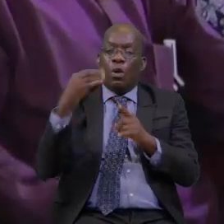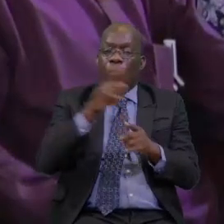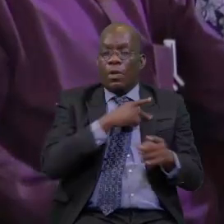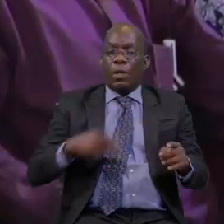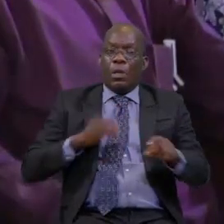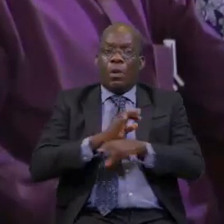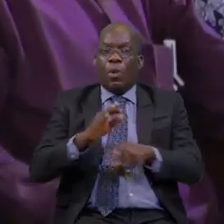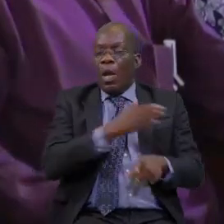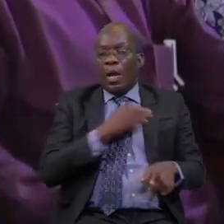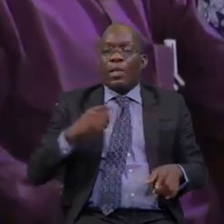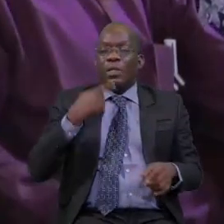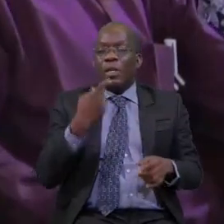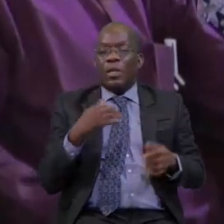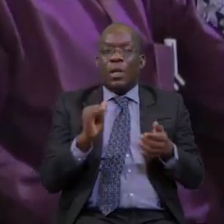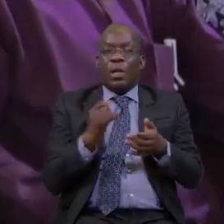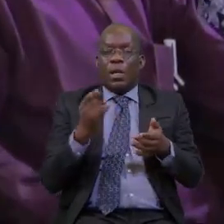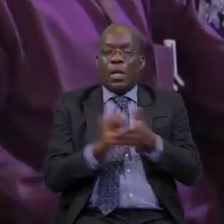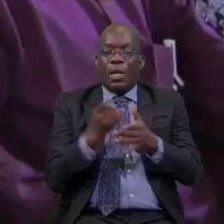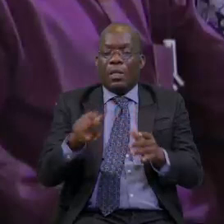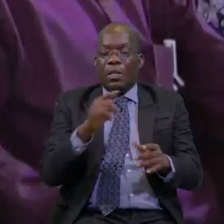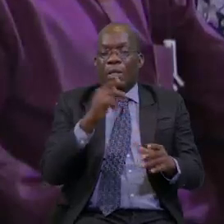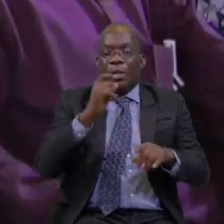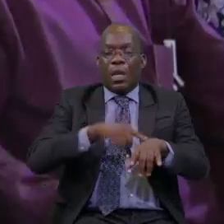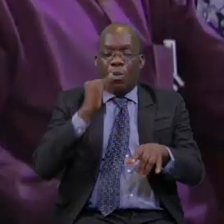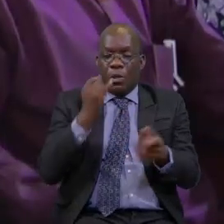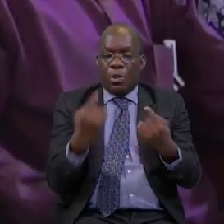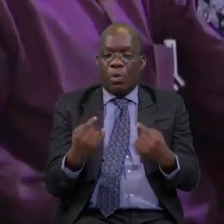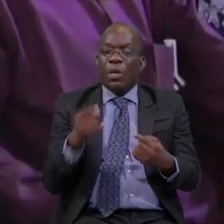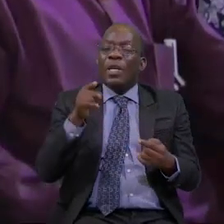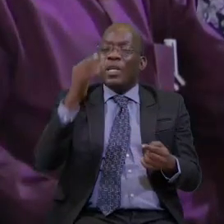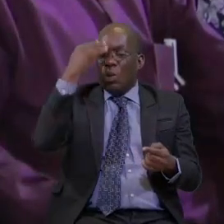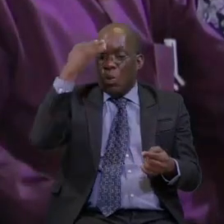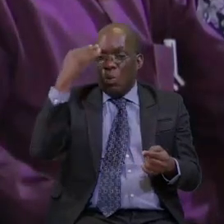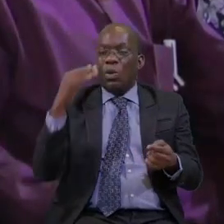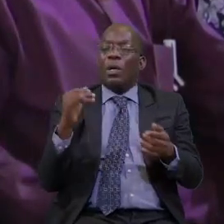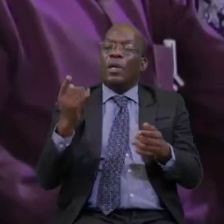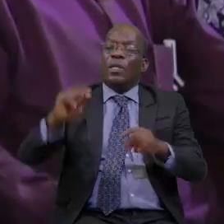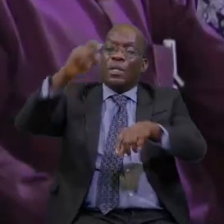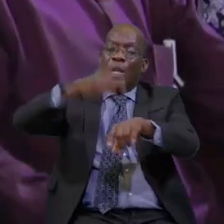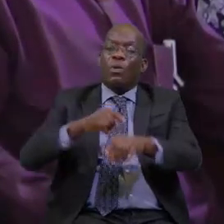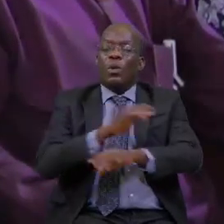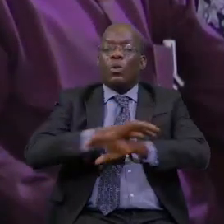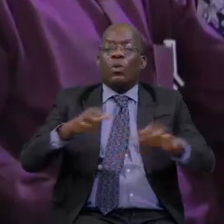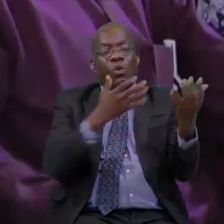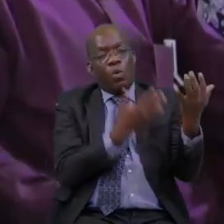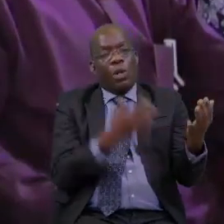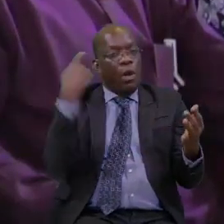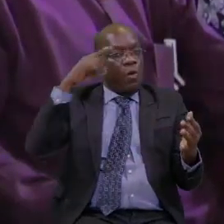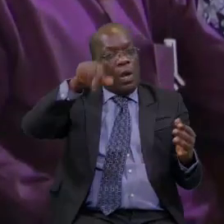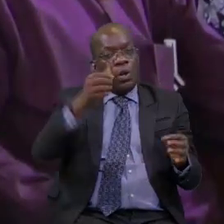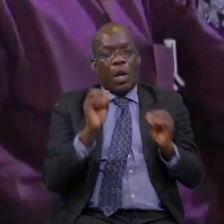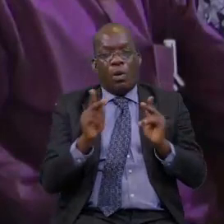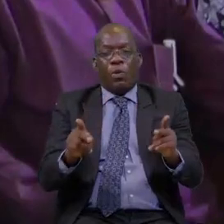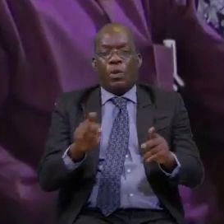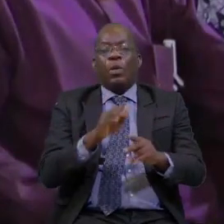the time is fulfilled. He knew his time. He knew his time. It wasn't waiting for another opportunity. It wasn't waiting